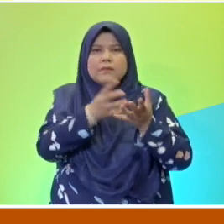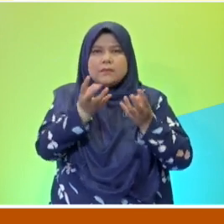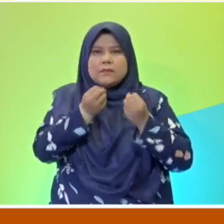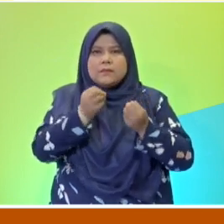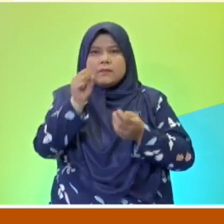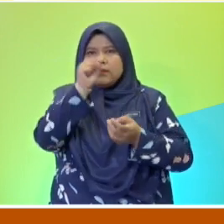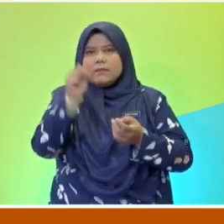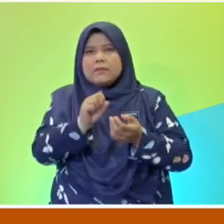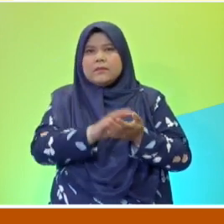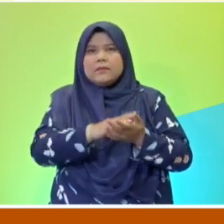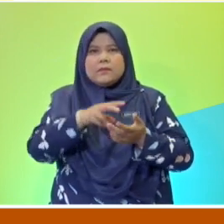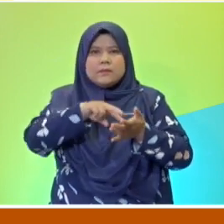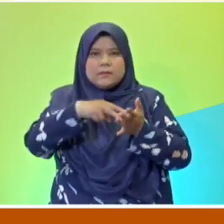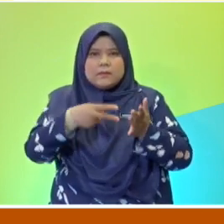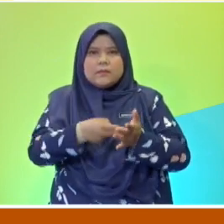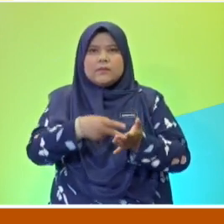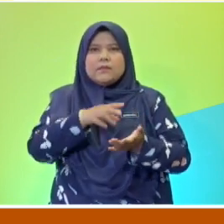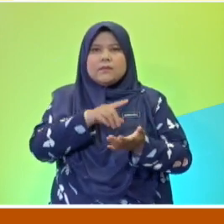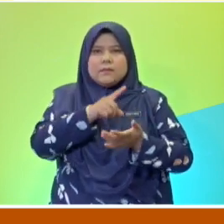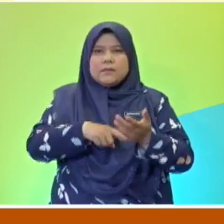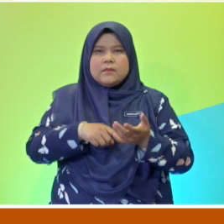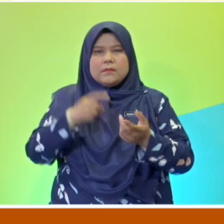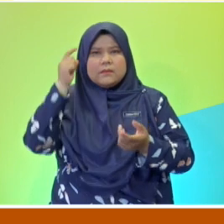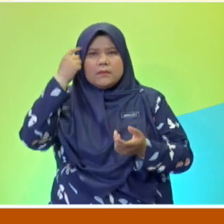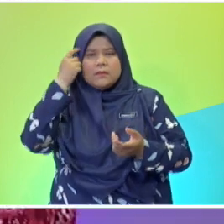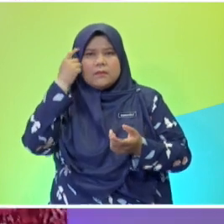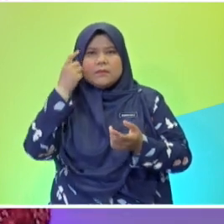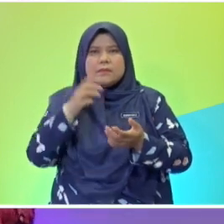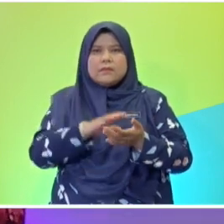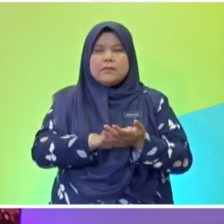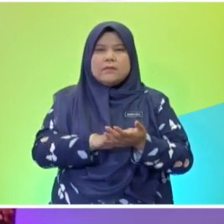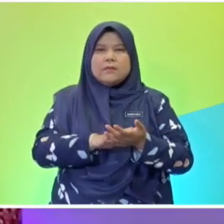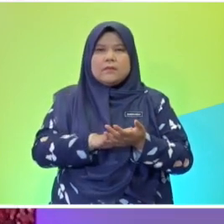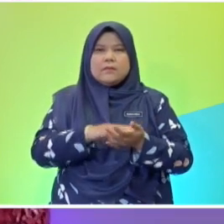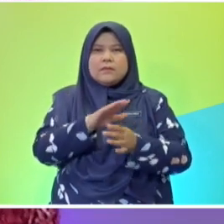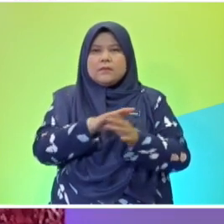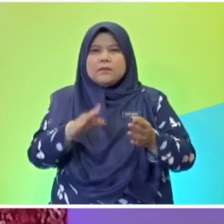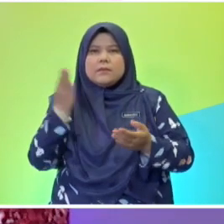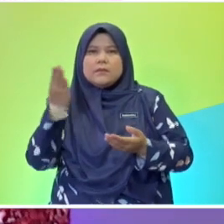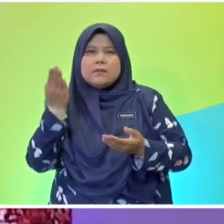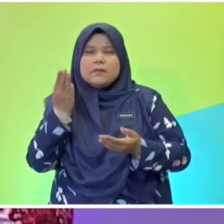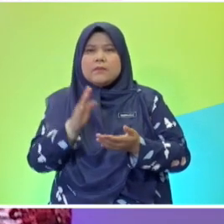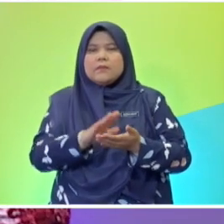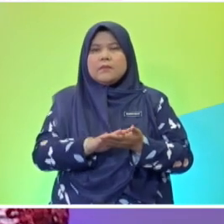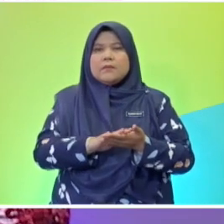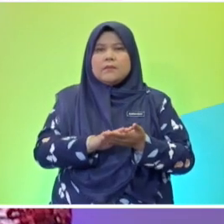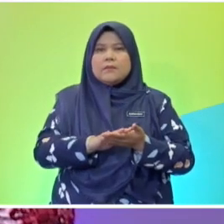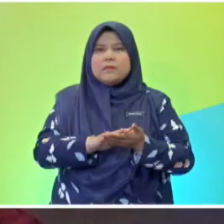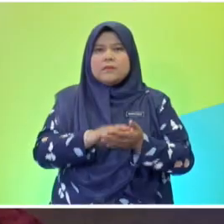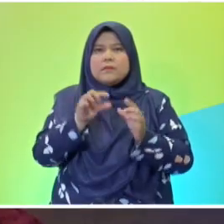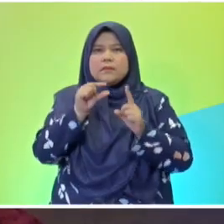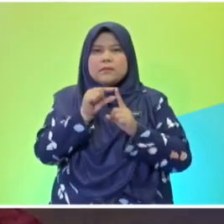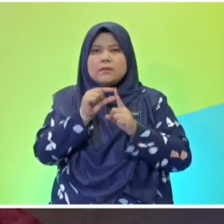guessing the meaning of unfamiliar words. Okay, so now let's look at the sample question. Okay.